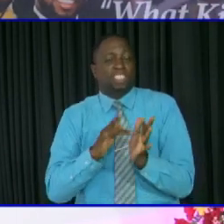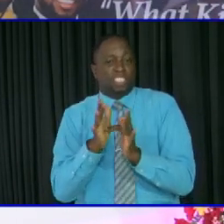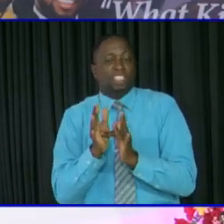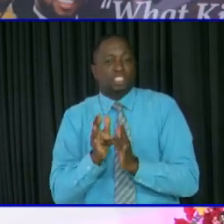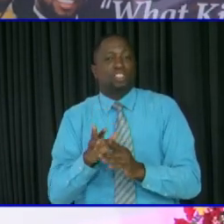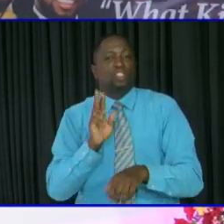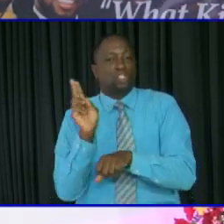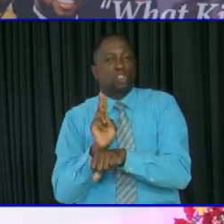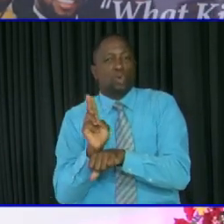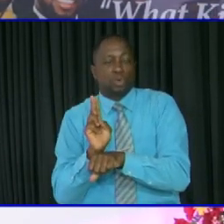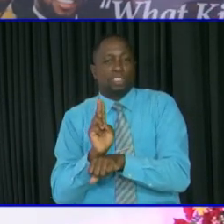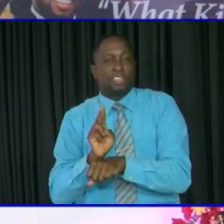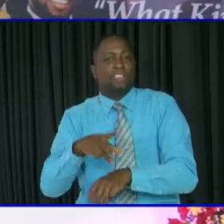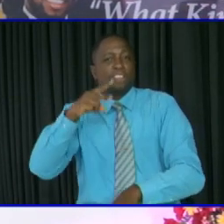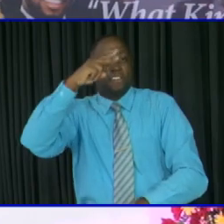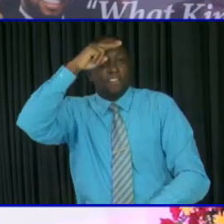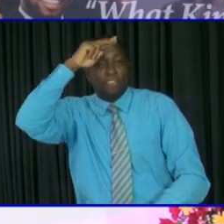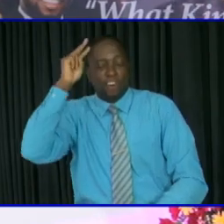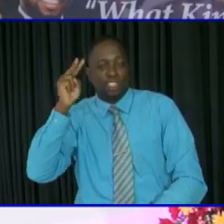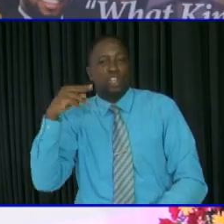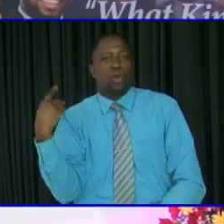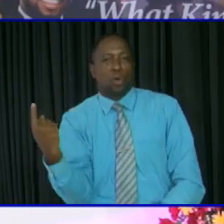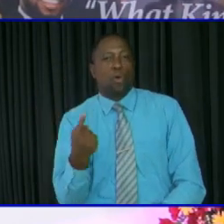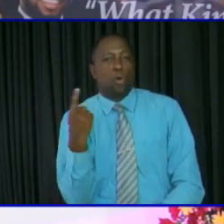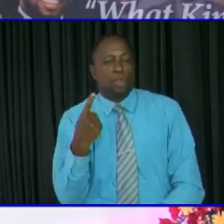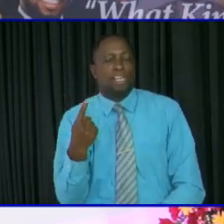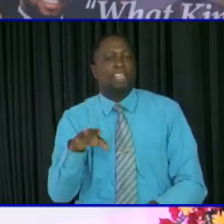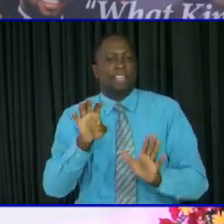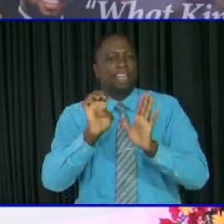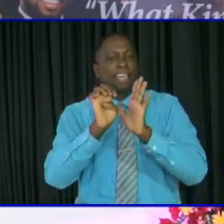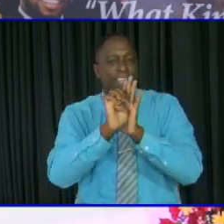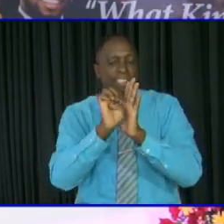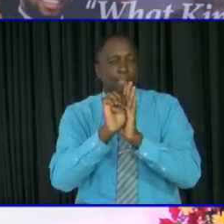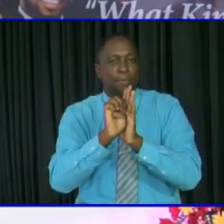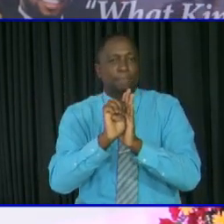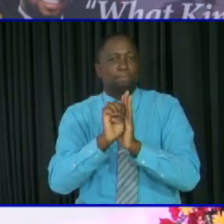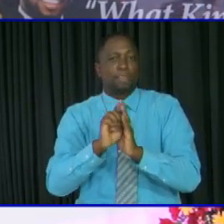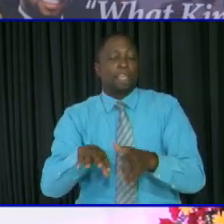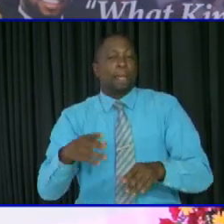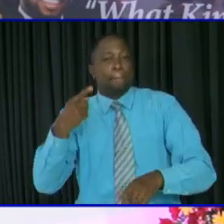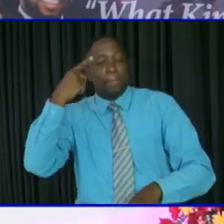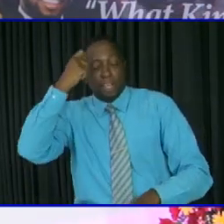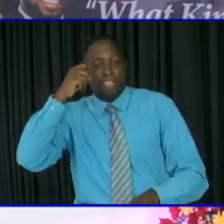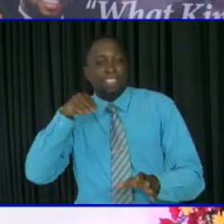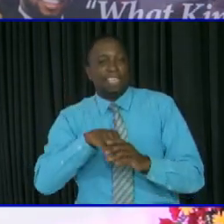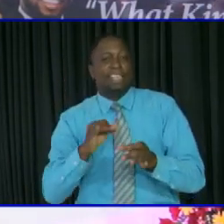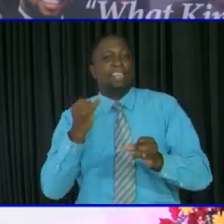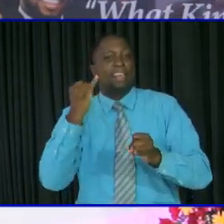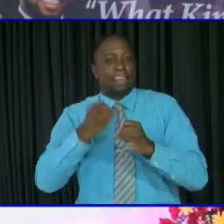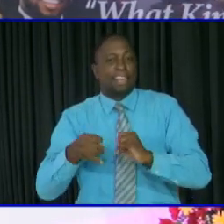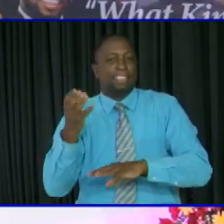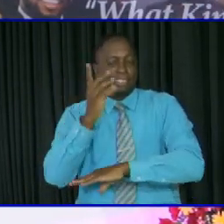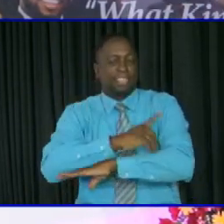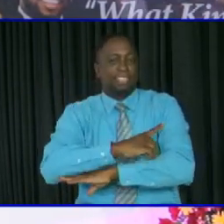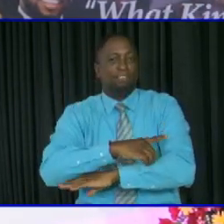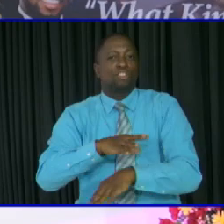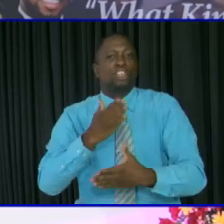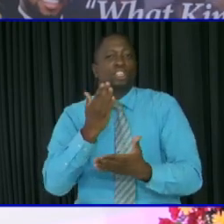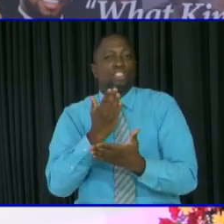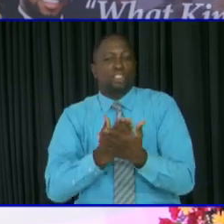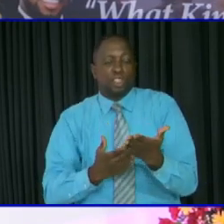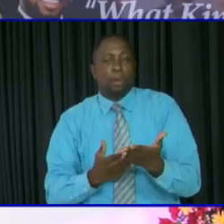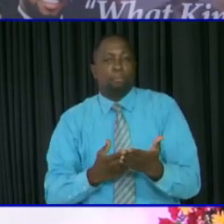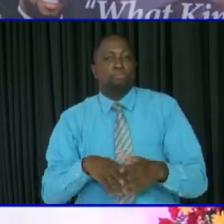Jesus uses this example to suggest that in the last days, there are some who will be